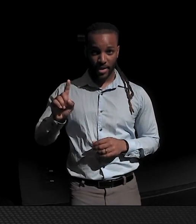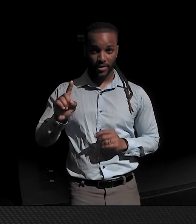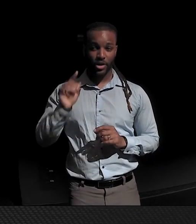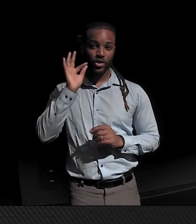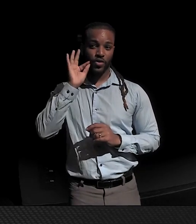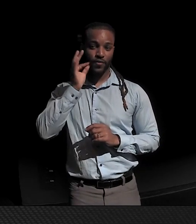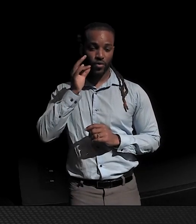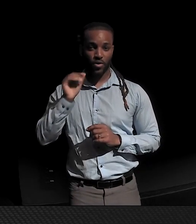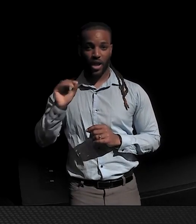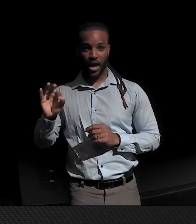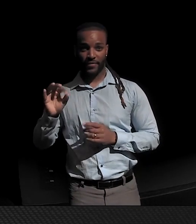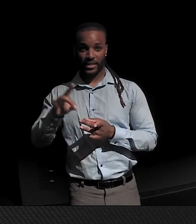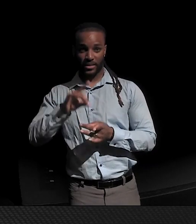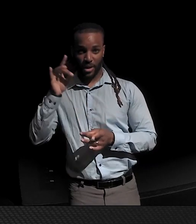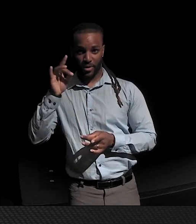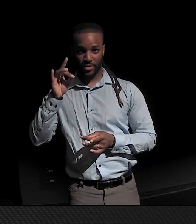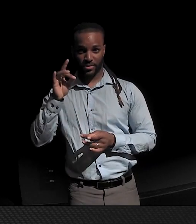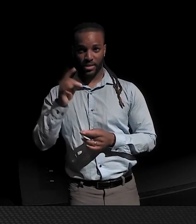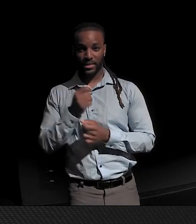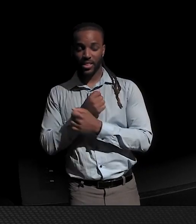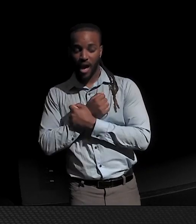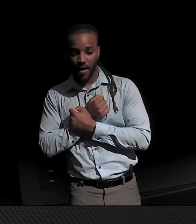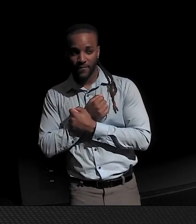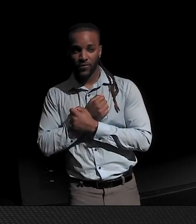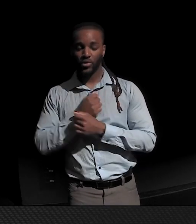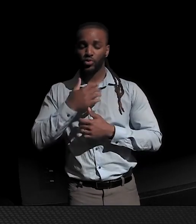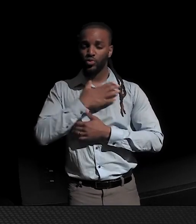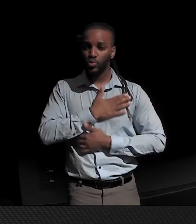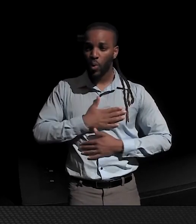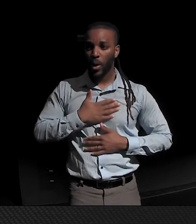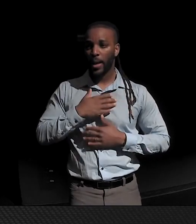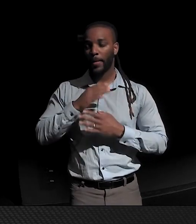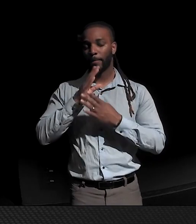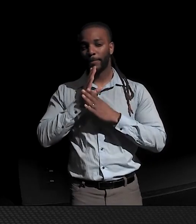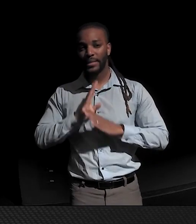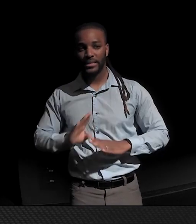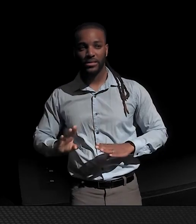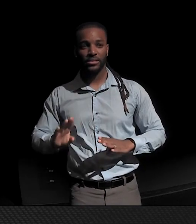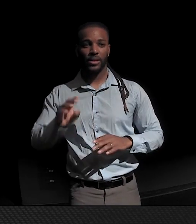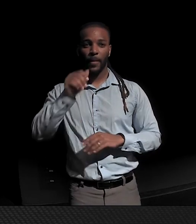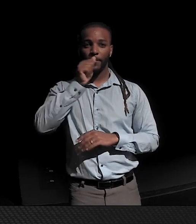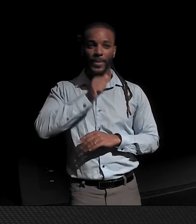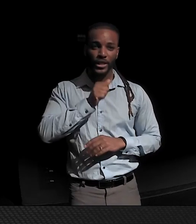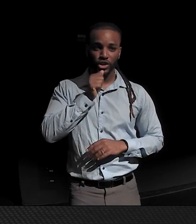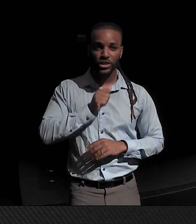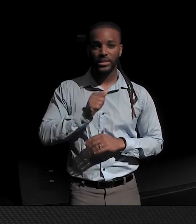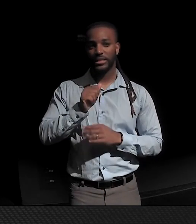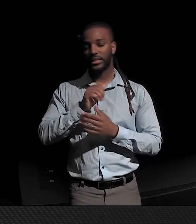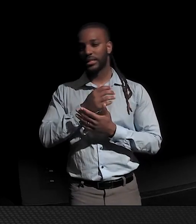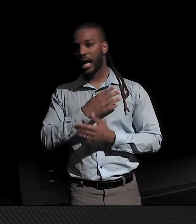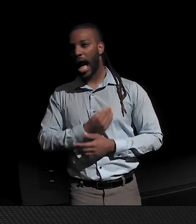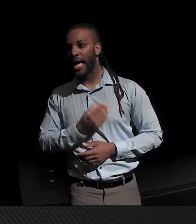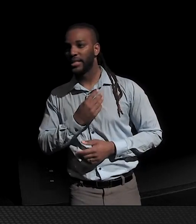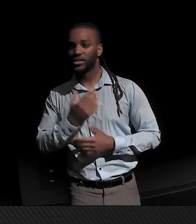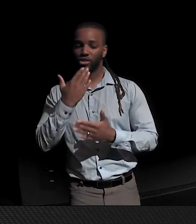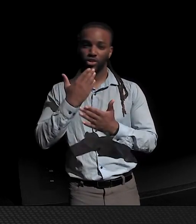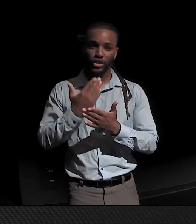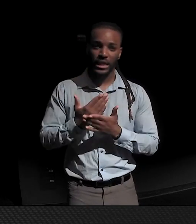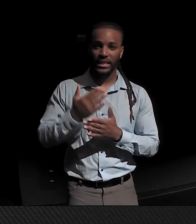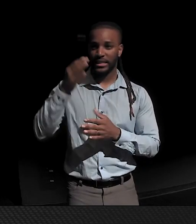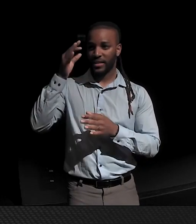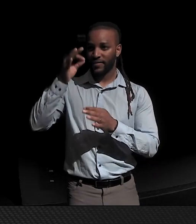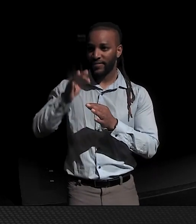the Spirit is love, joy, peace, patience, kindness, goodness,